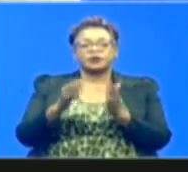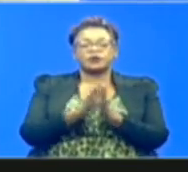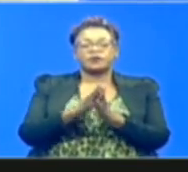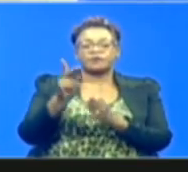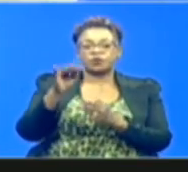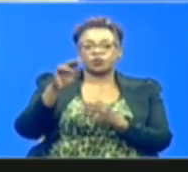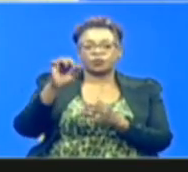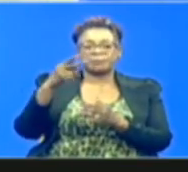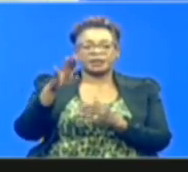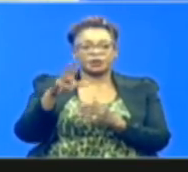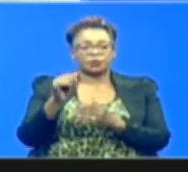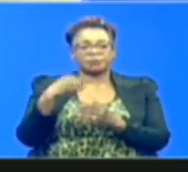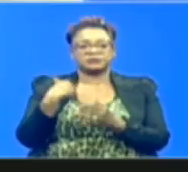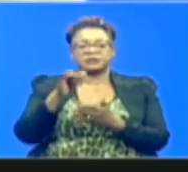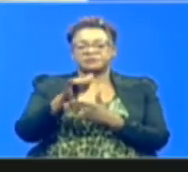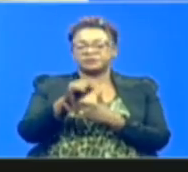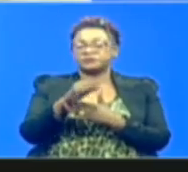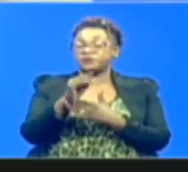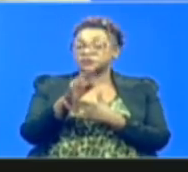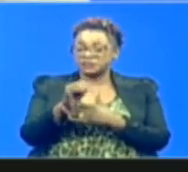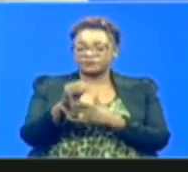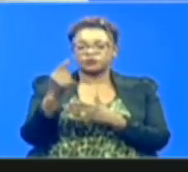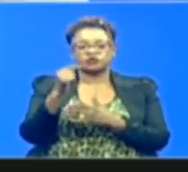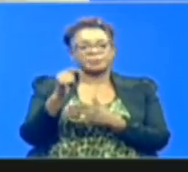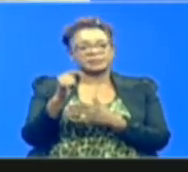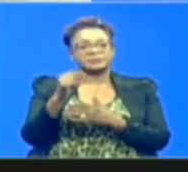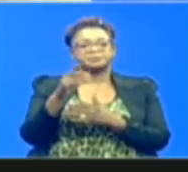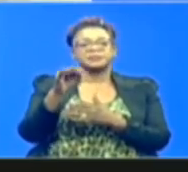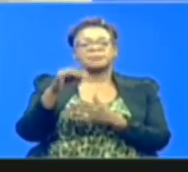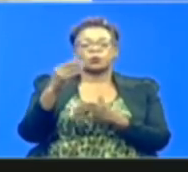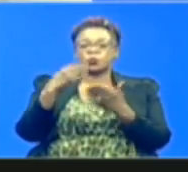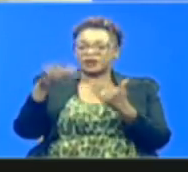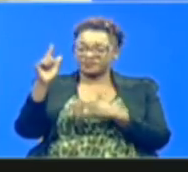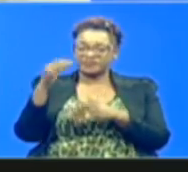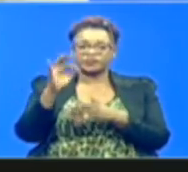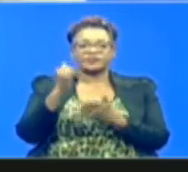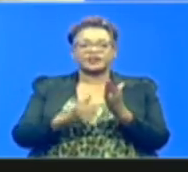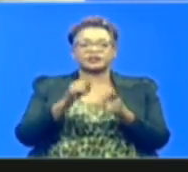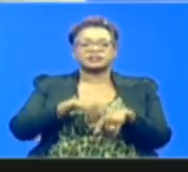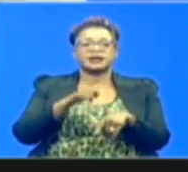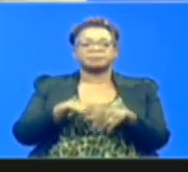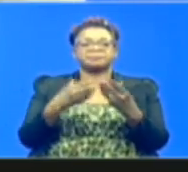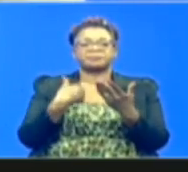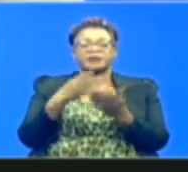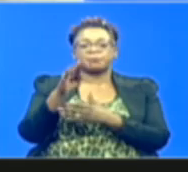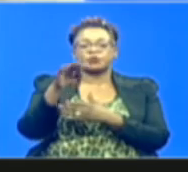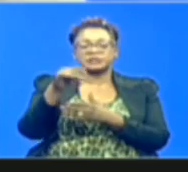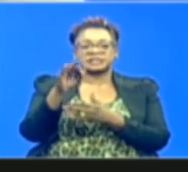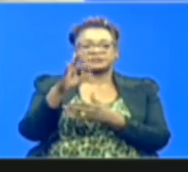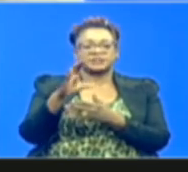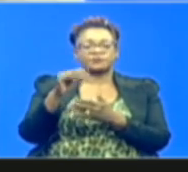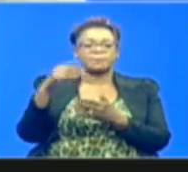Kenya's longest-running off-season football tournament. Cinema qualified for the final after bundling out a Bundes FC from